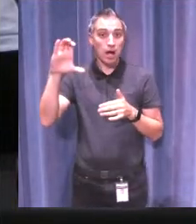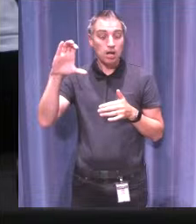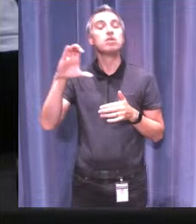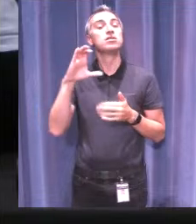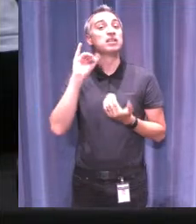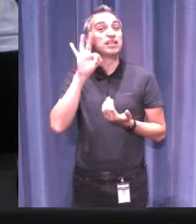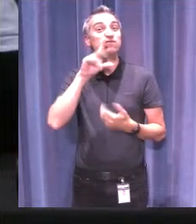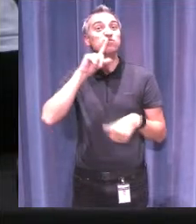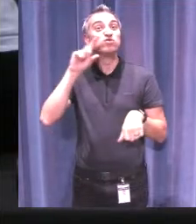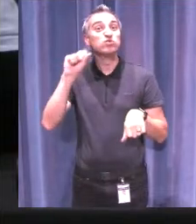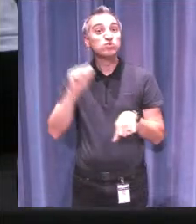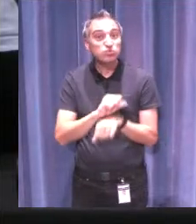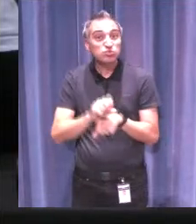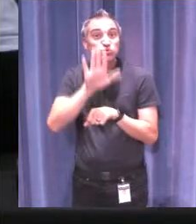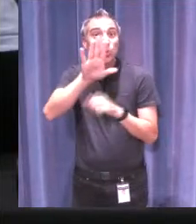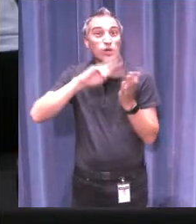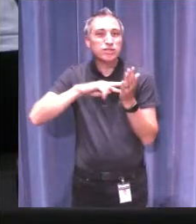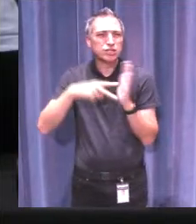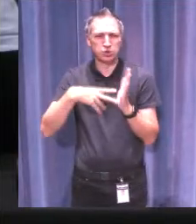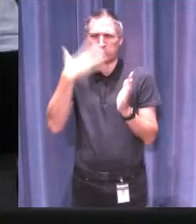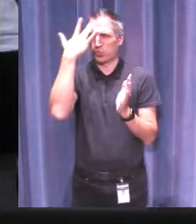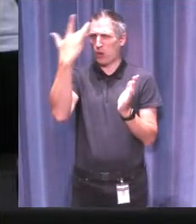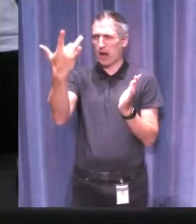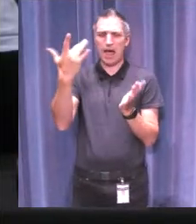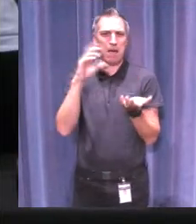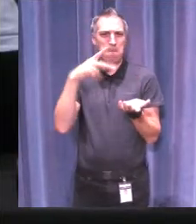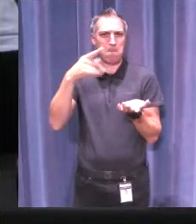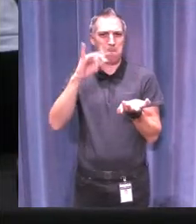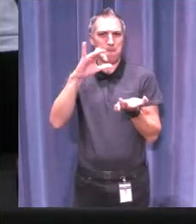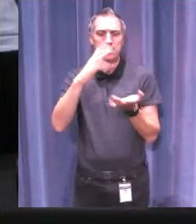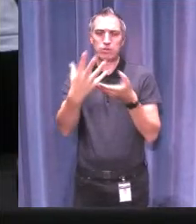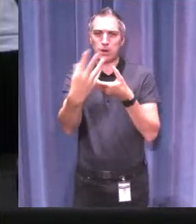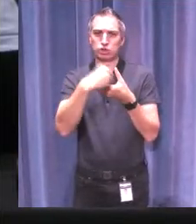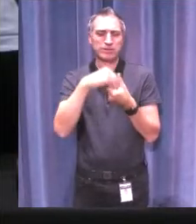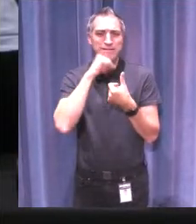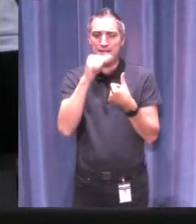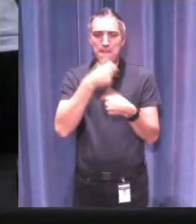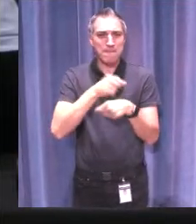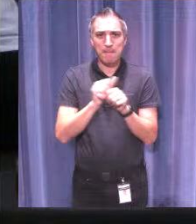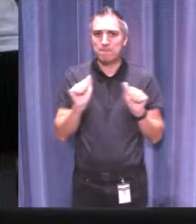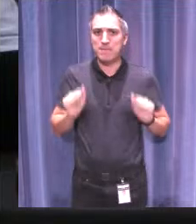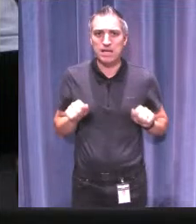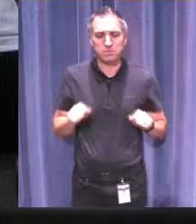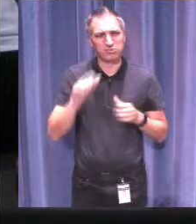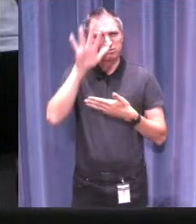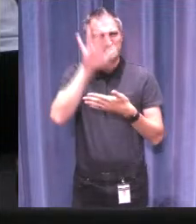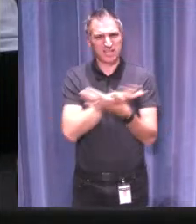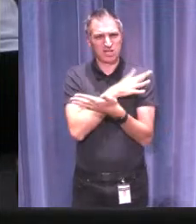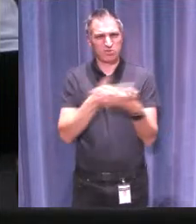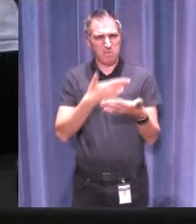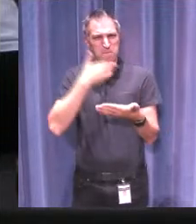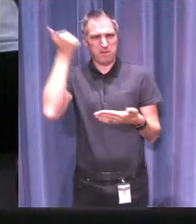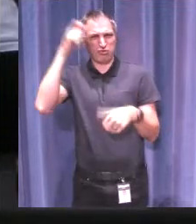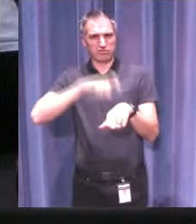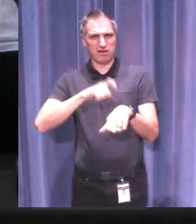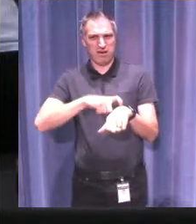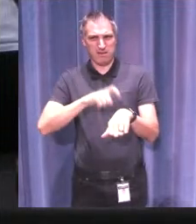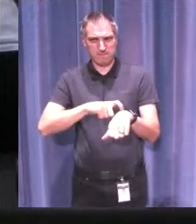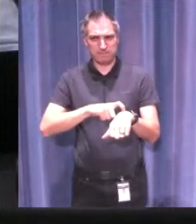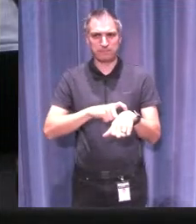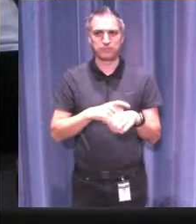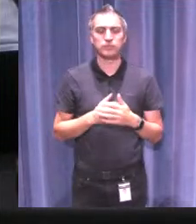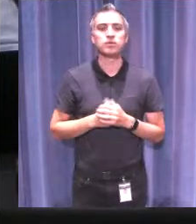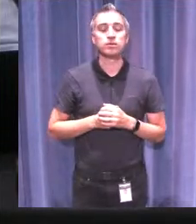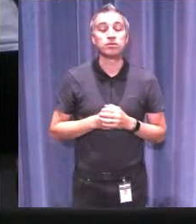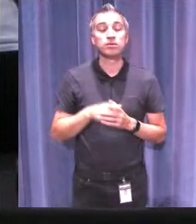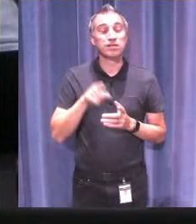If that is your intention, why was public participation not made possible by scheduling at a better time of day? It is hard to